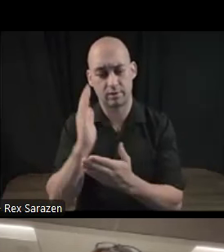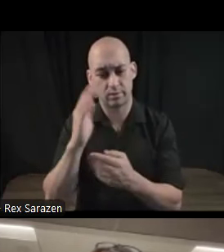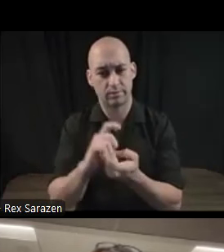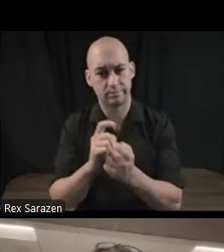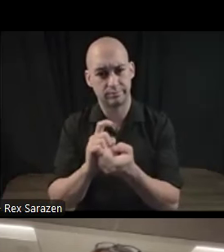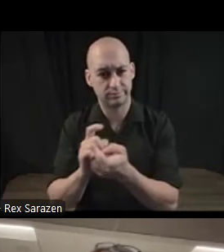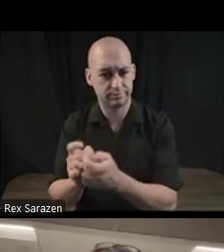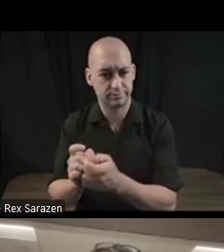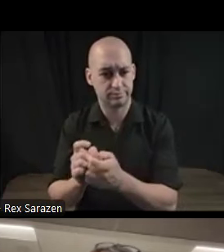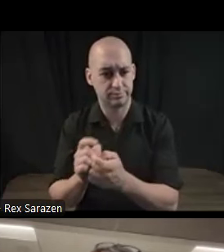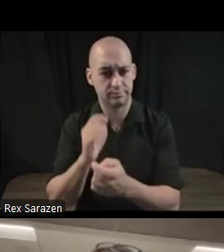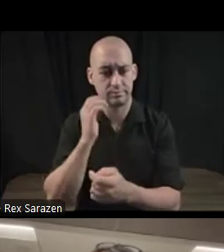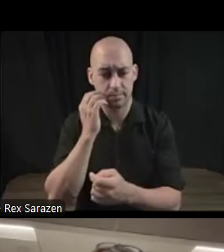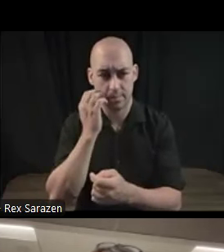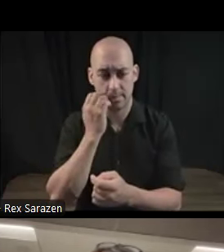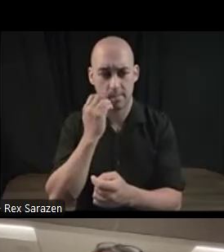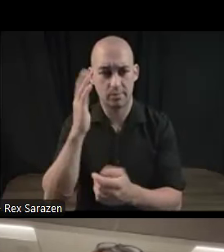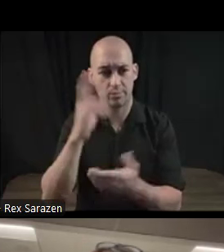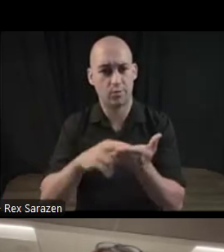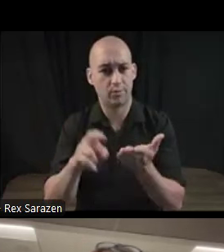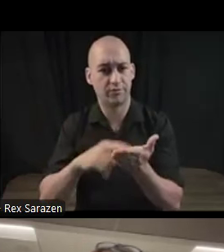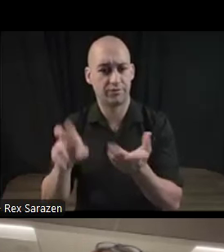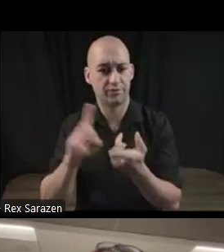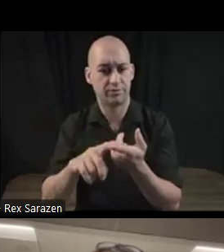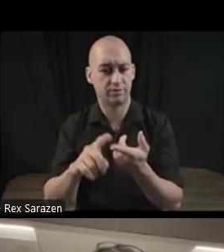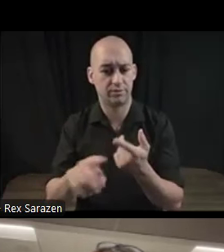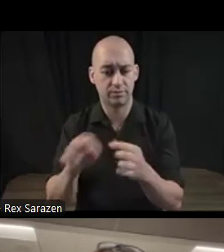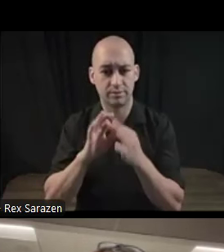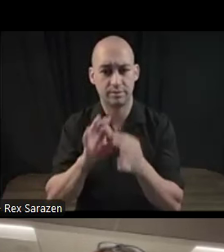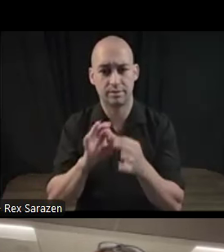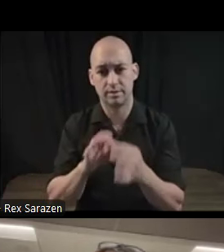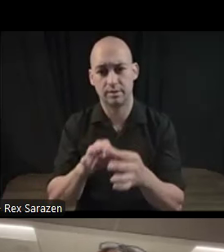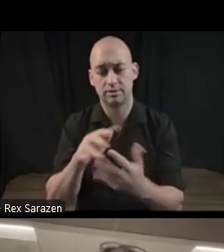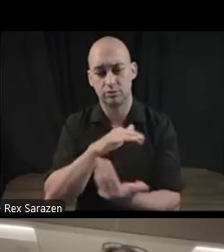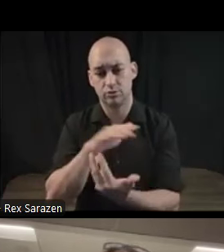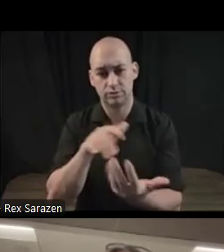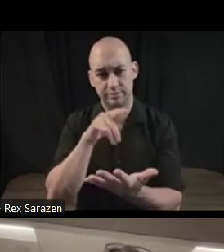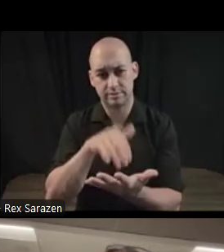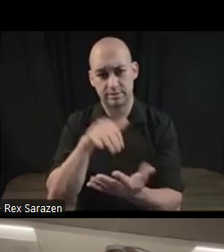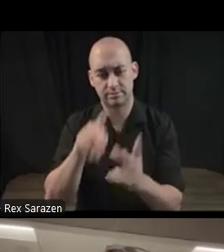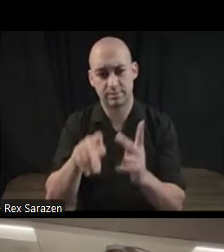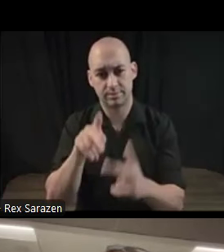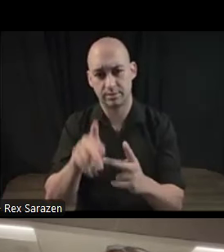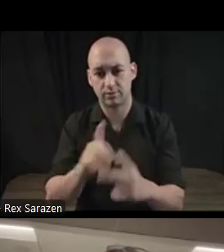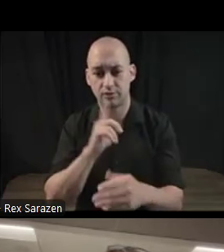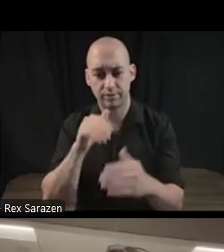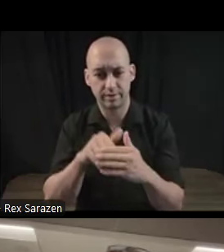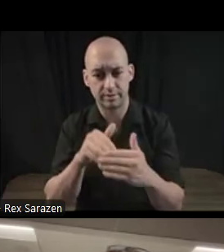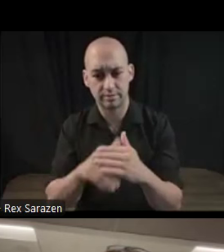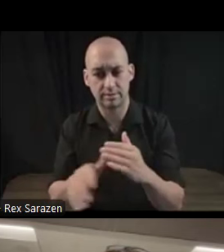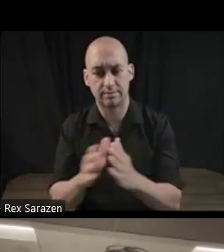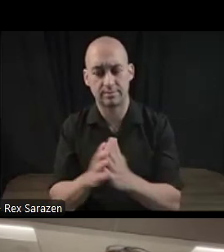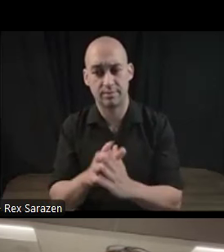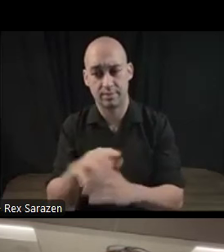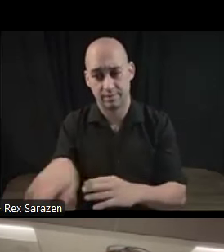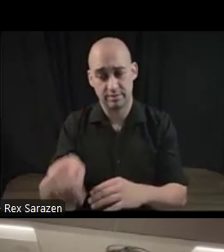that we can then allude to in terms of the social settings people are in, for those that benefited greatly